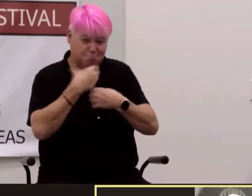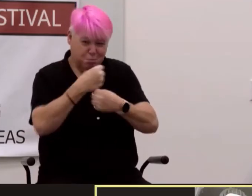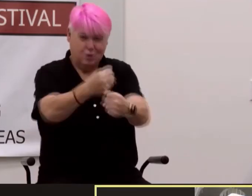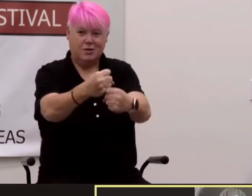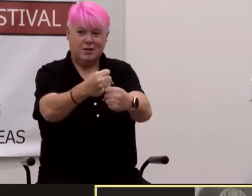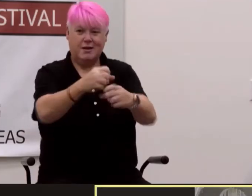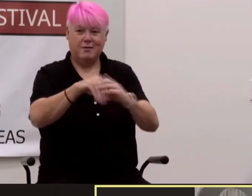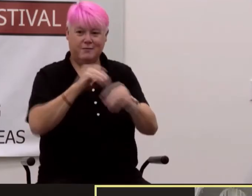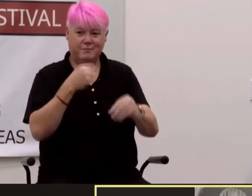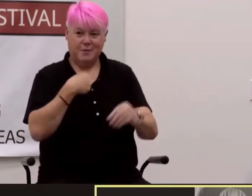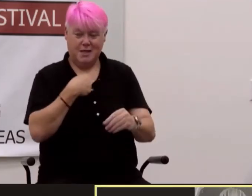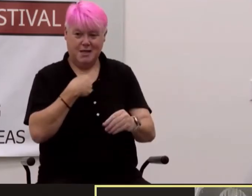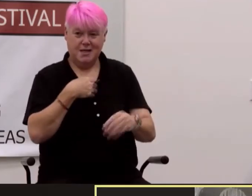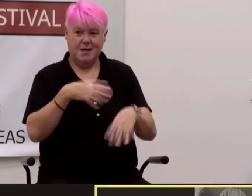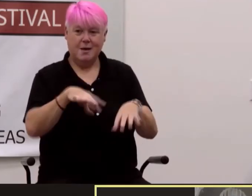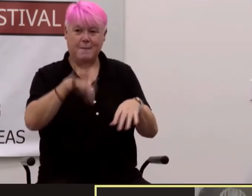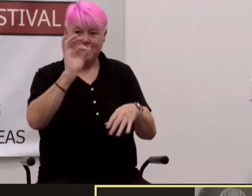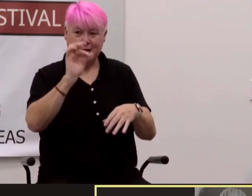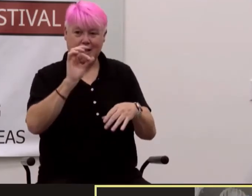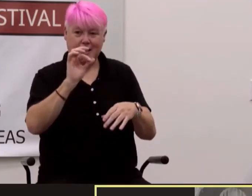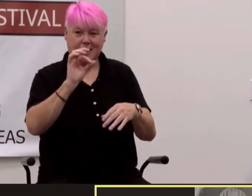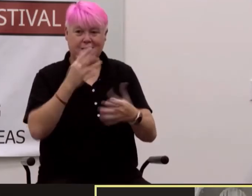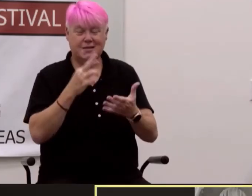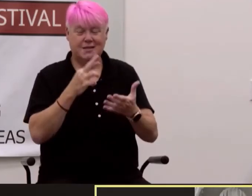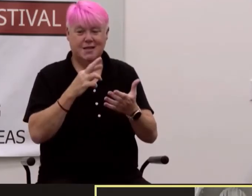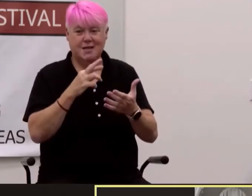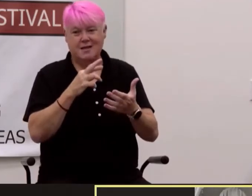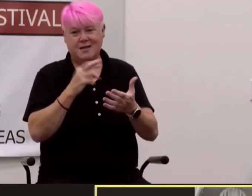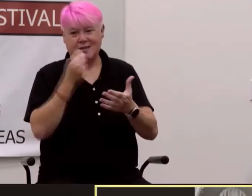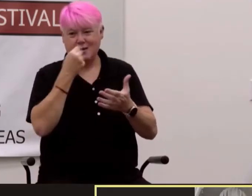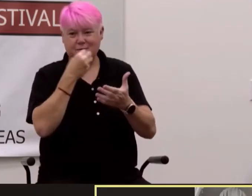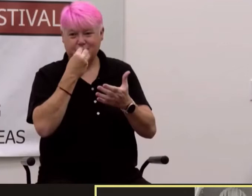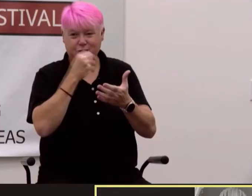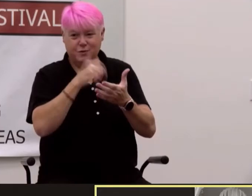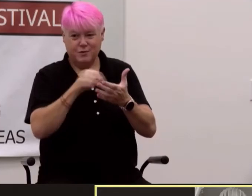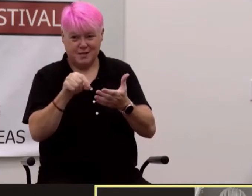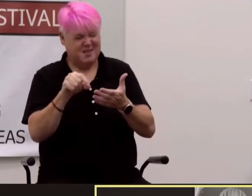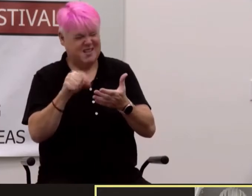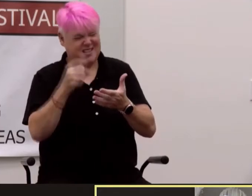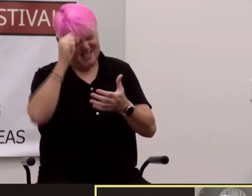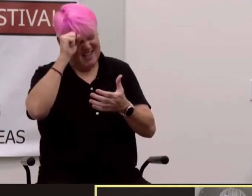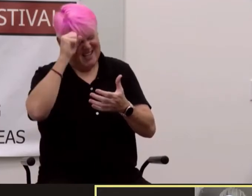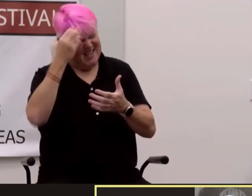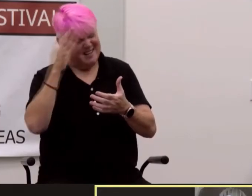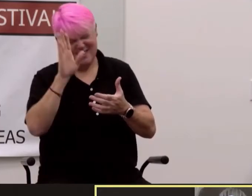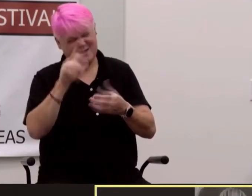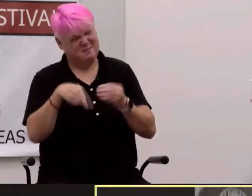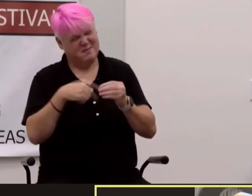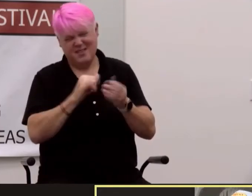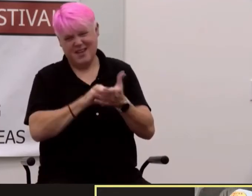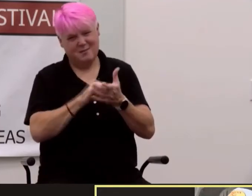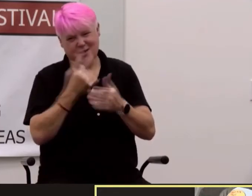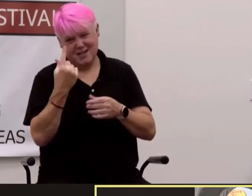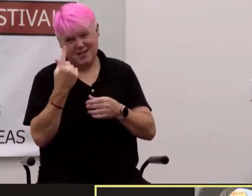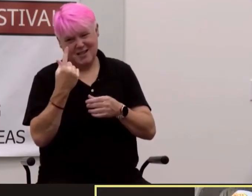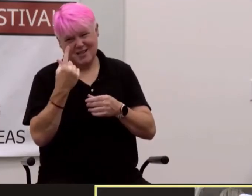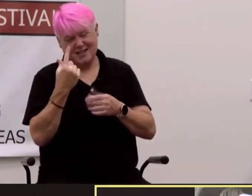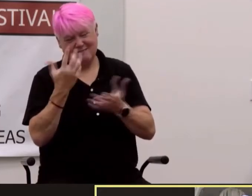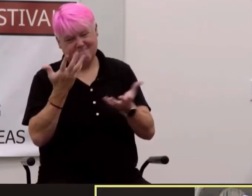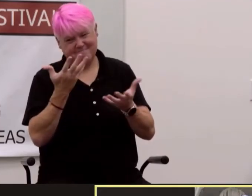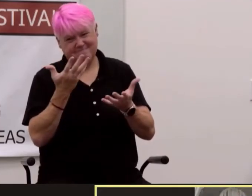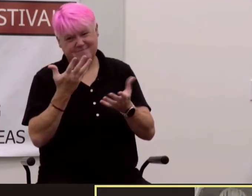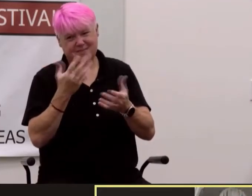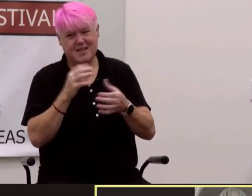picked the recipes. She said, Shane, I don't know about that one. You know what I mean? So it's the